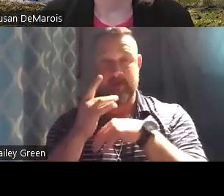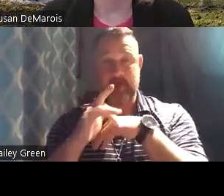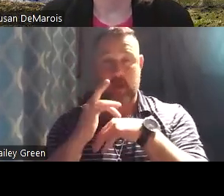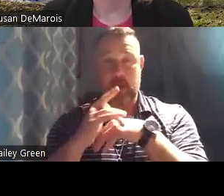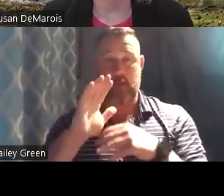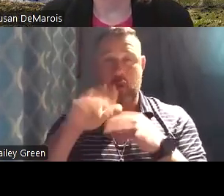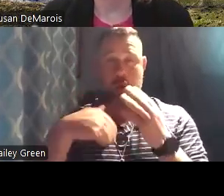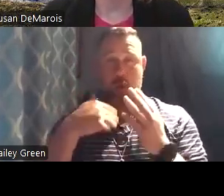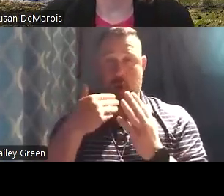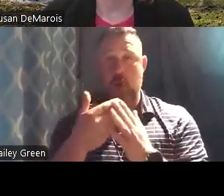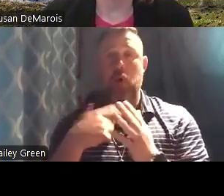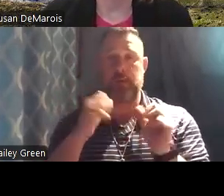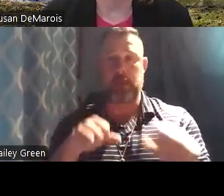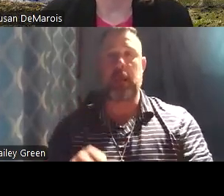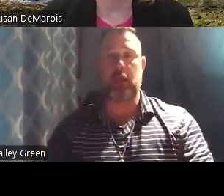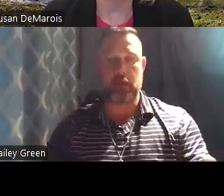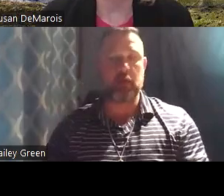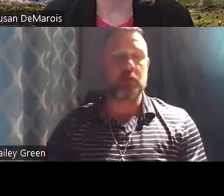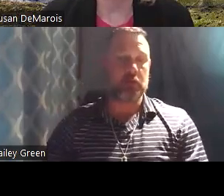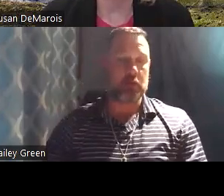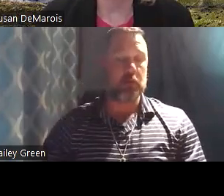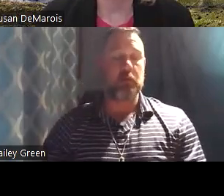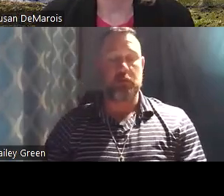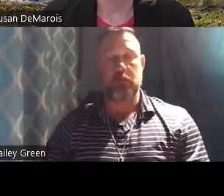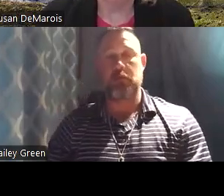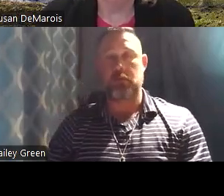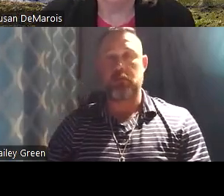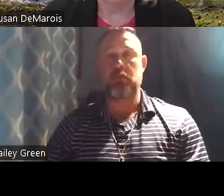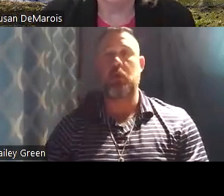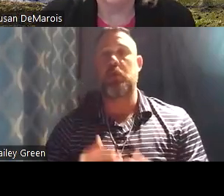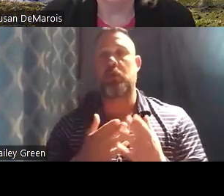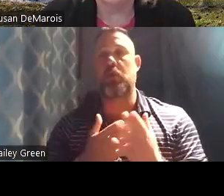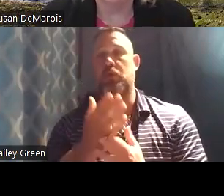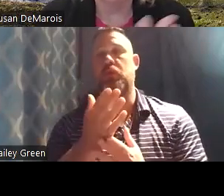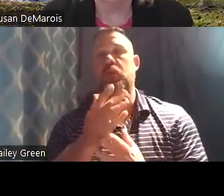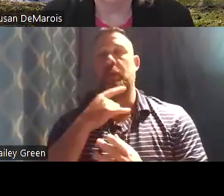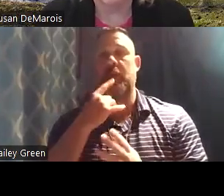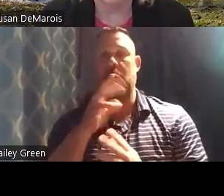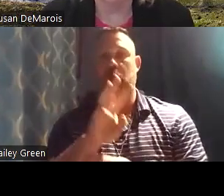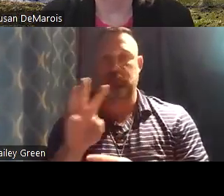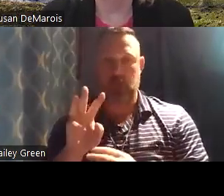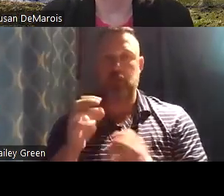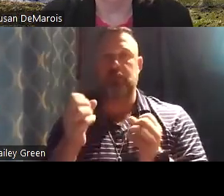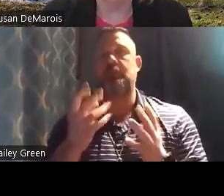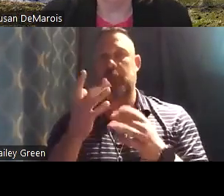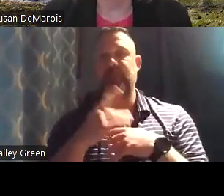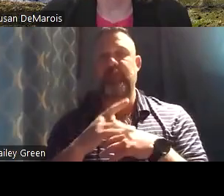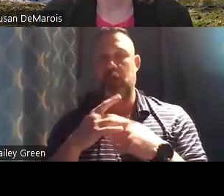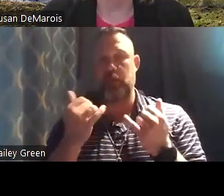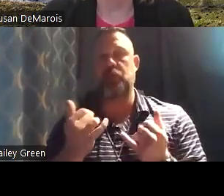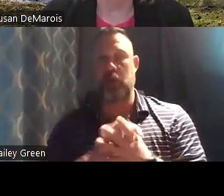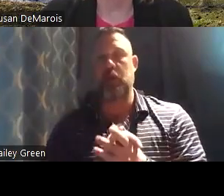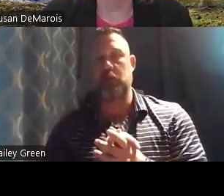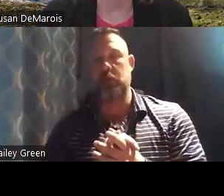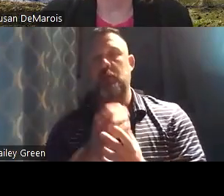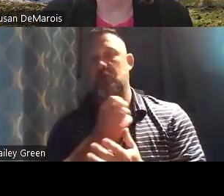all those that we can public through our public website. Many of them are available today,